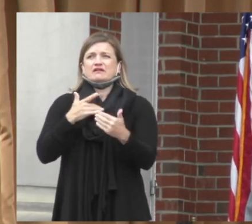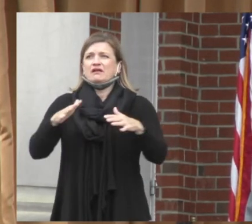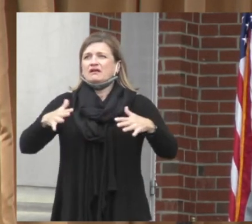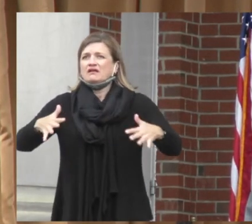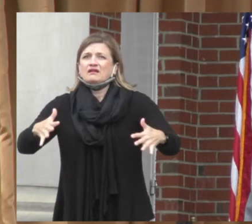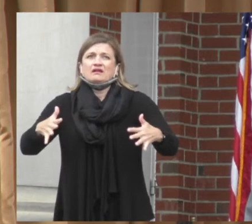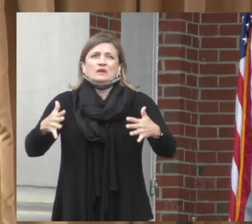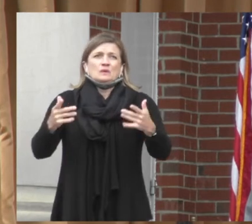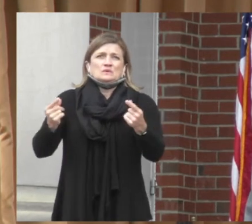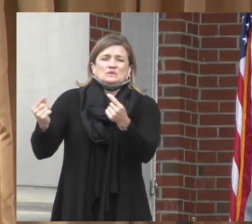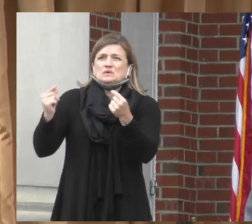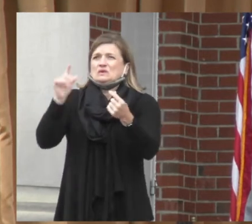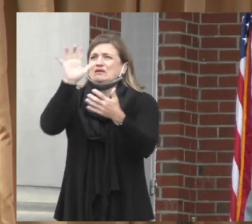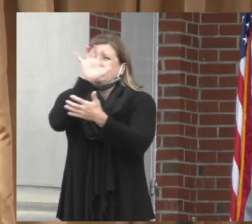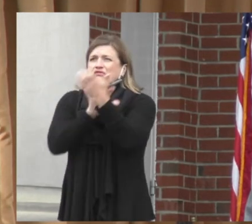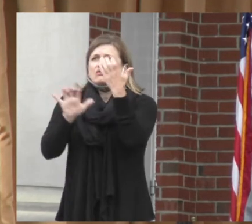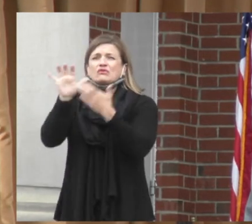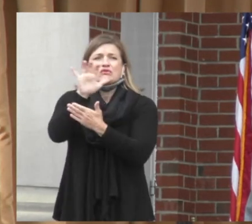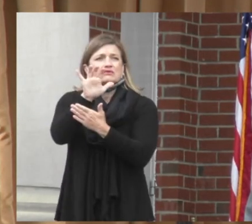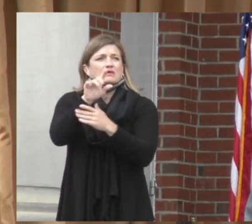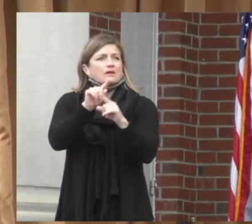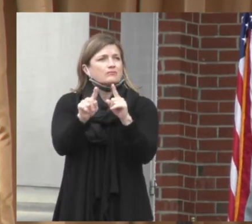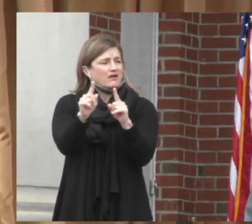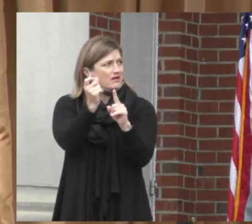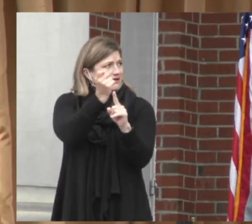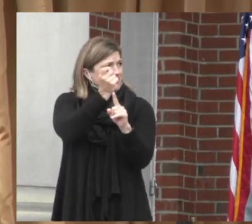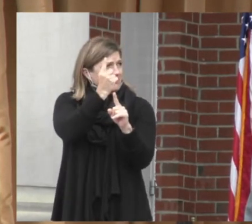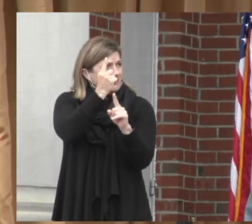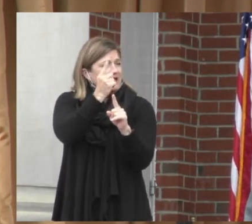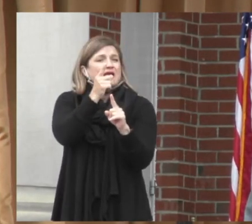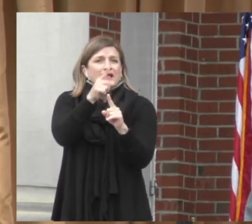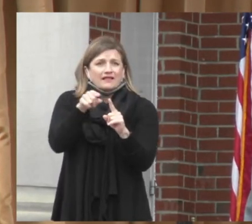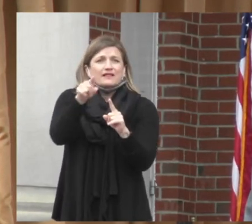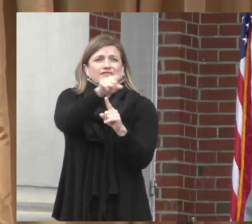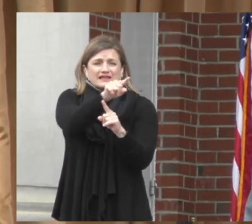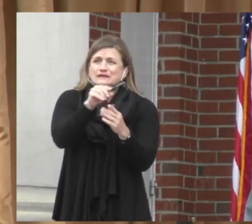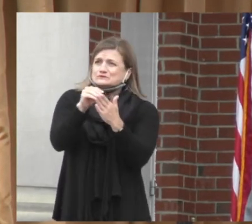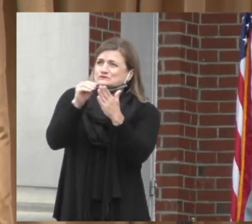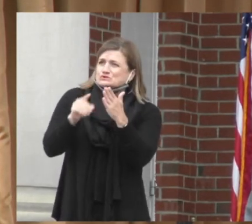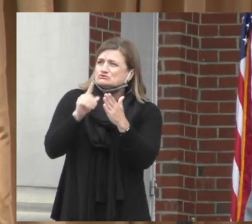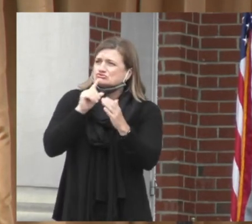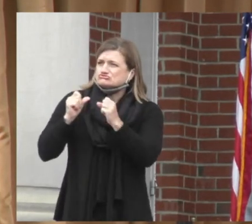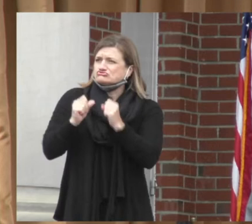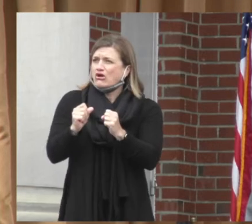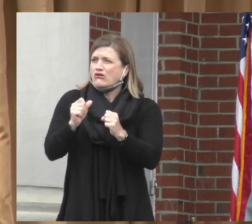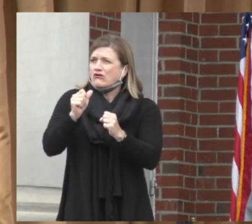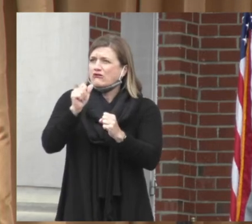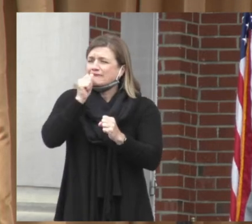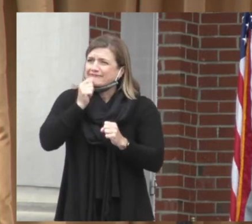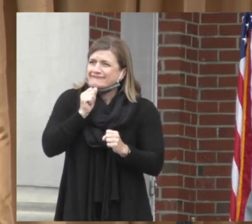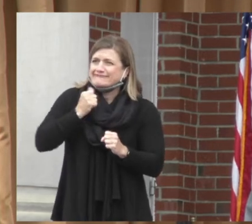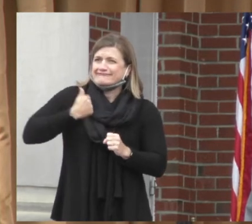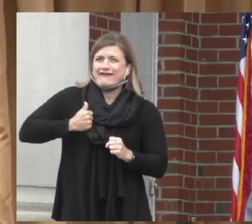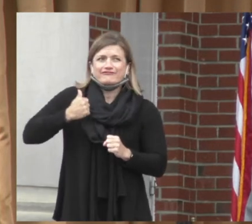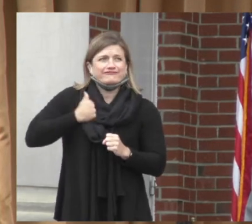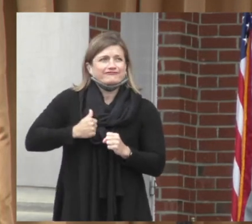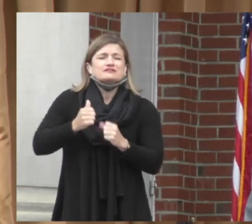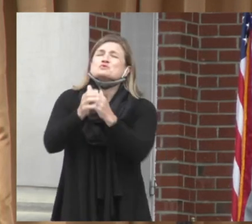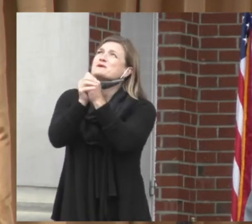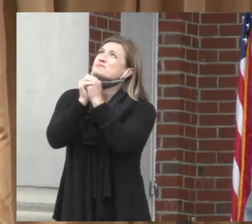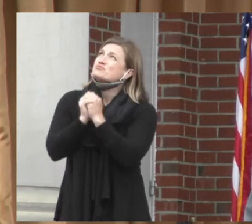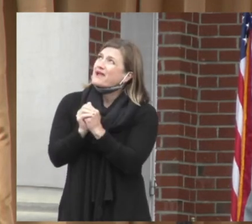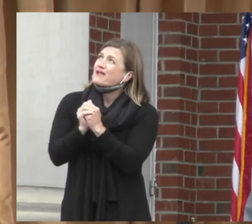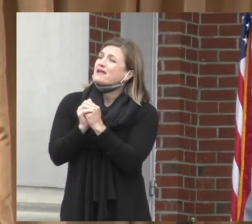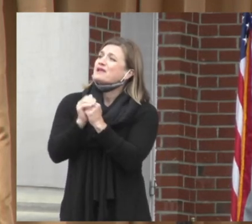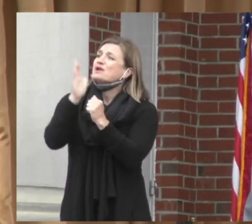However, these graduates are more than conquerors as proven by their accomplishments at CP. We pray that you would continue to